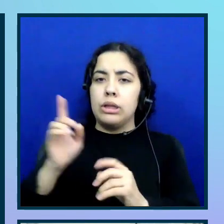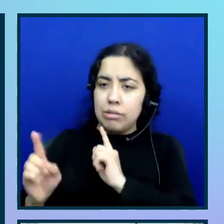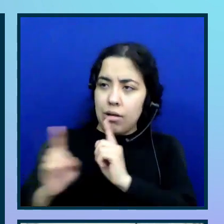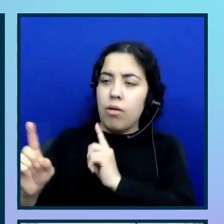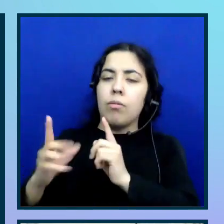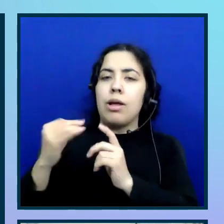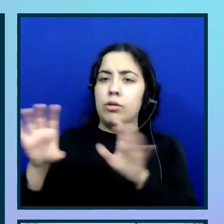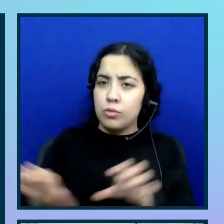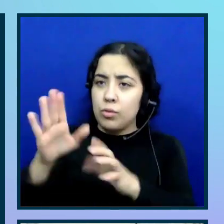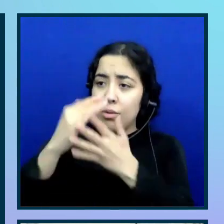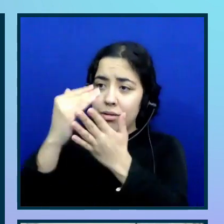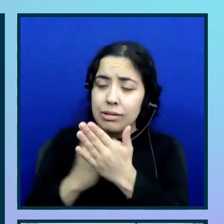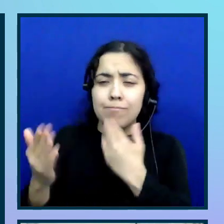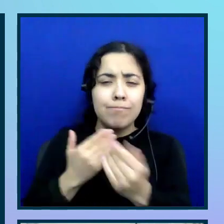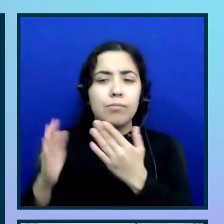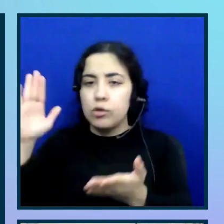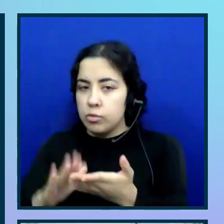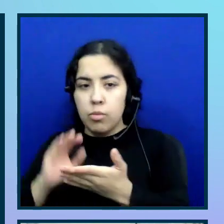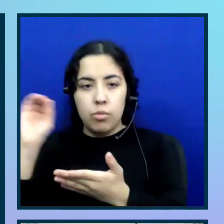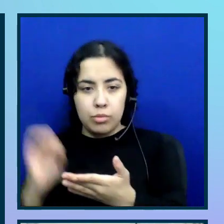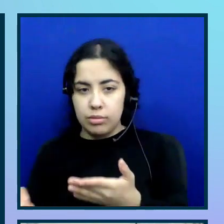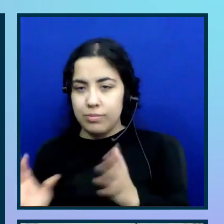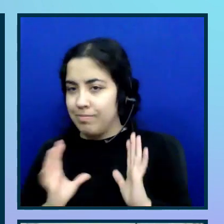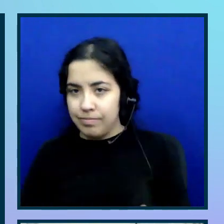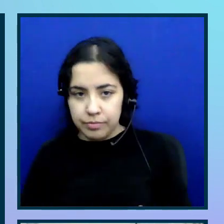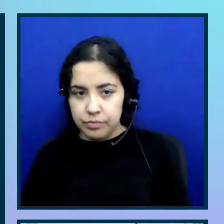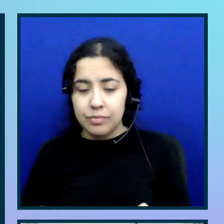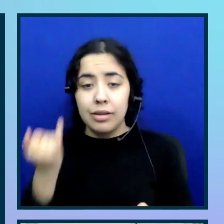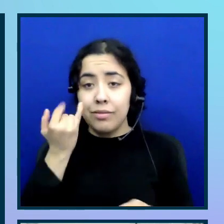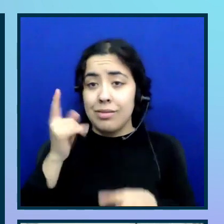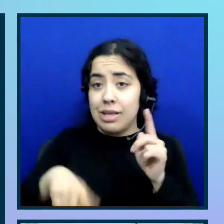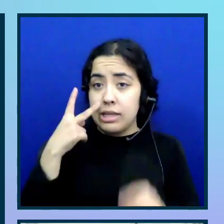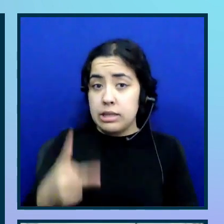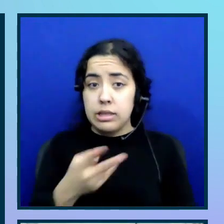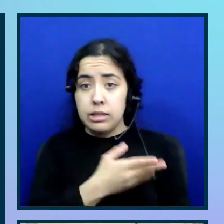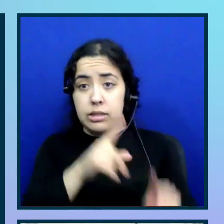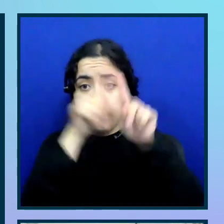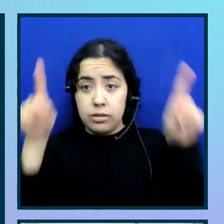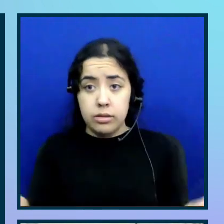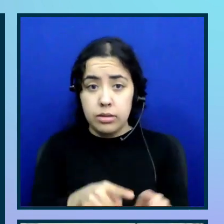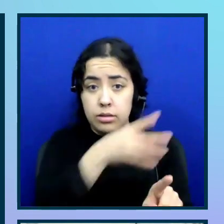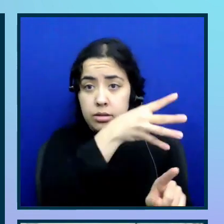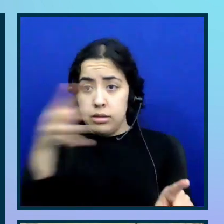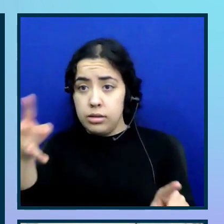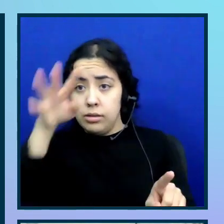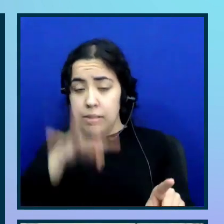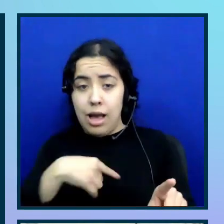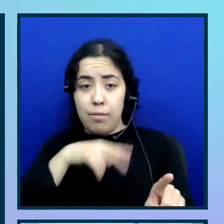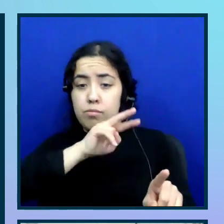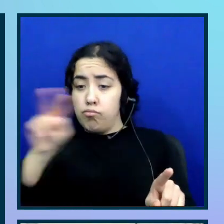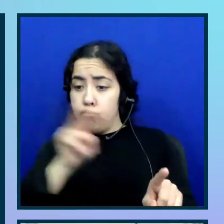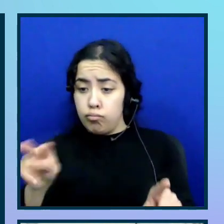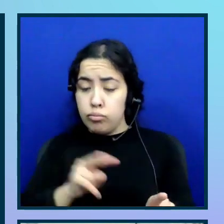even though they're smaller percentages. And for those of you who can't see the screen, all of this table that I was just reading off